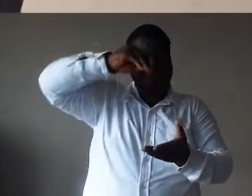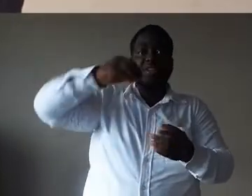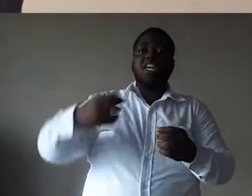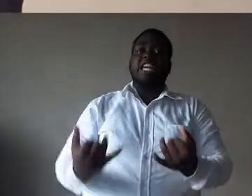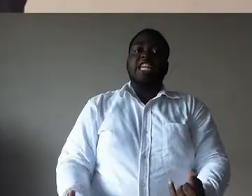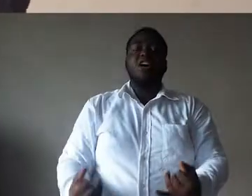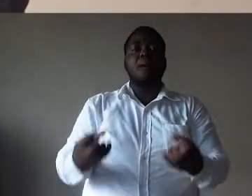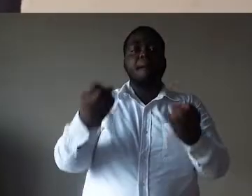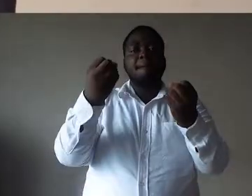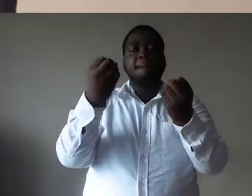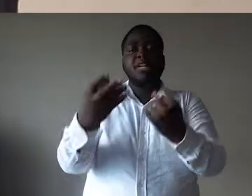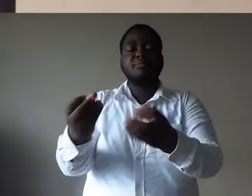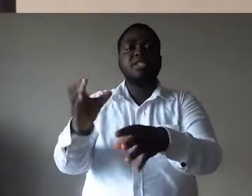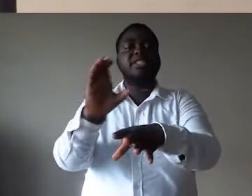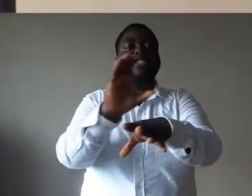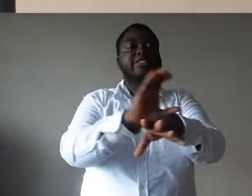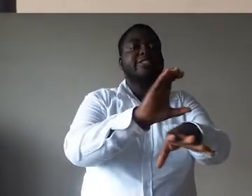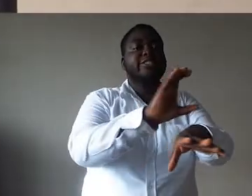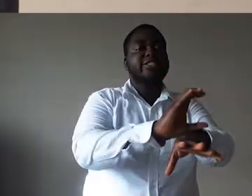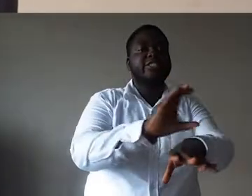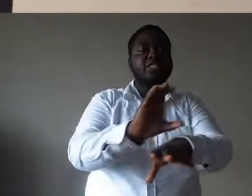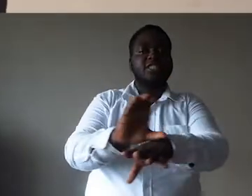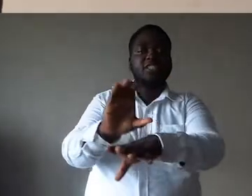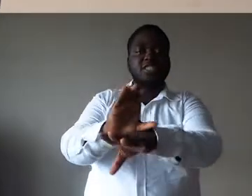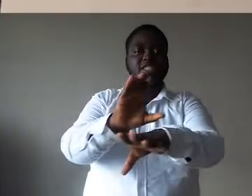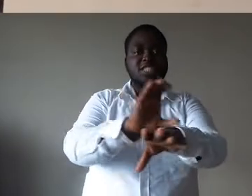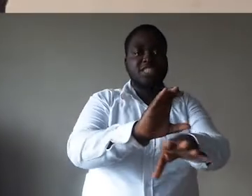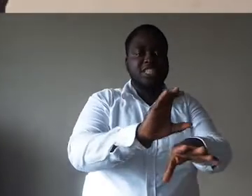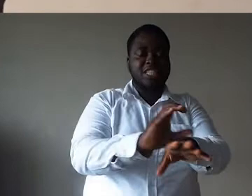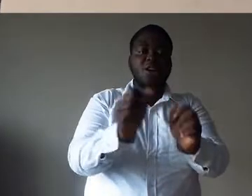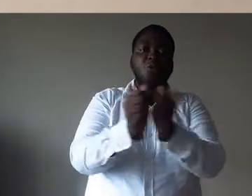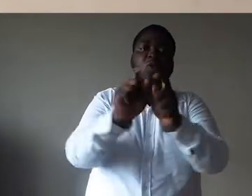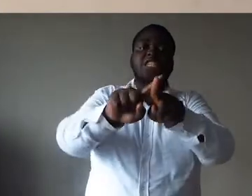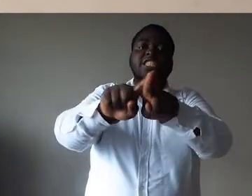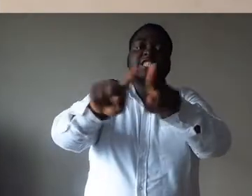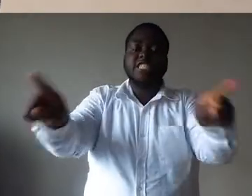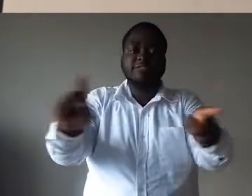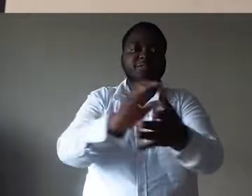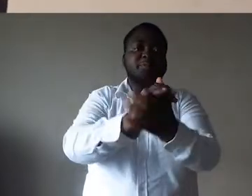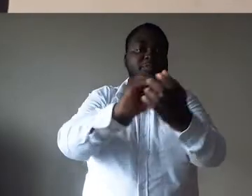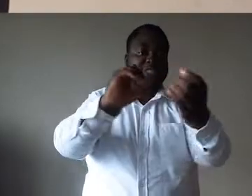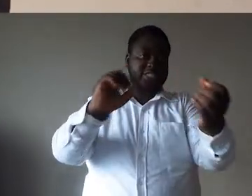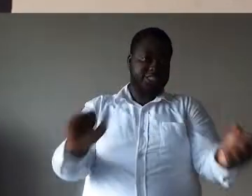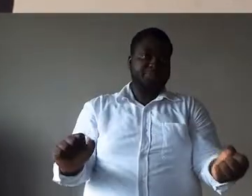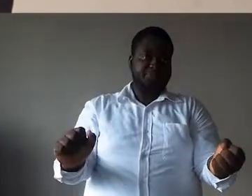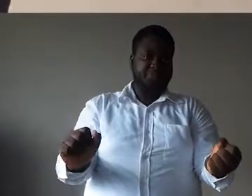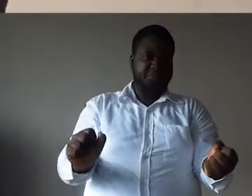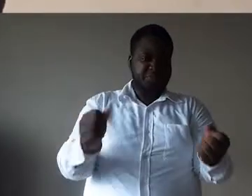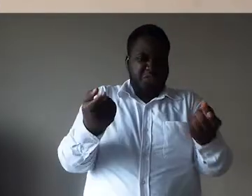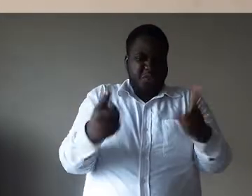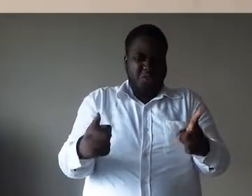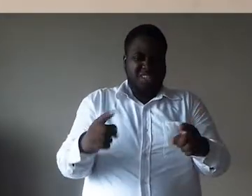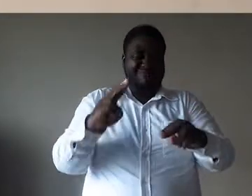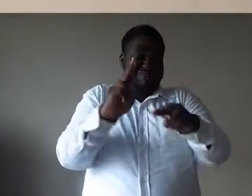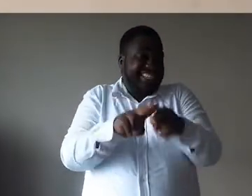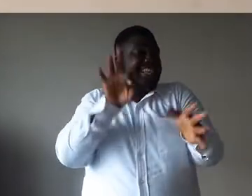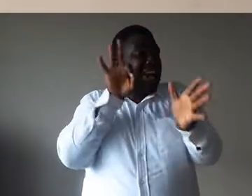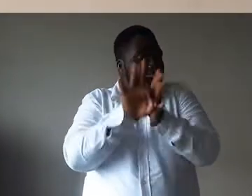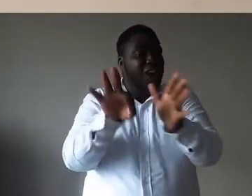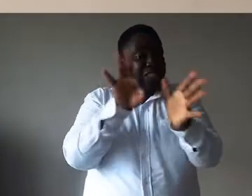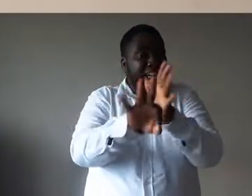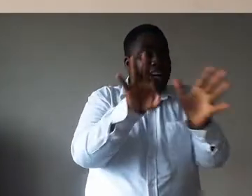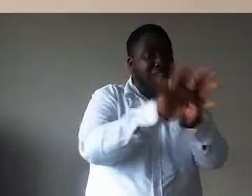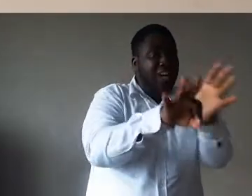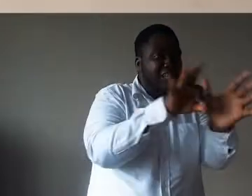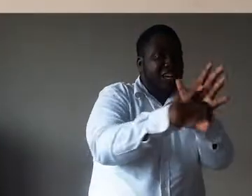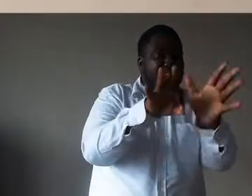about 4,300 religions in the world. And for the number of denominations in the world, we can keep on numbering and numbering and numbering. Even as